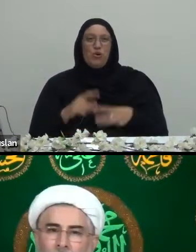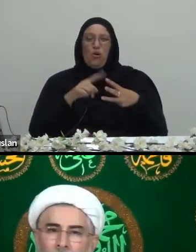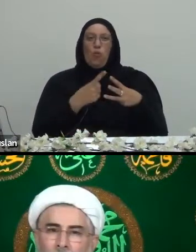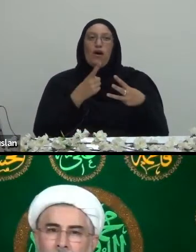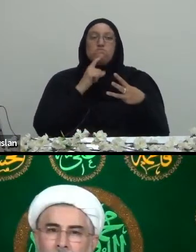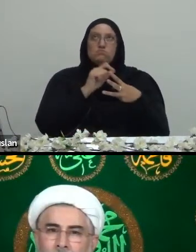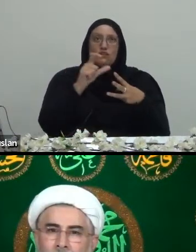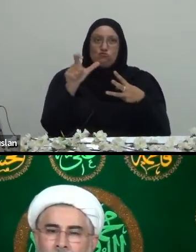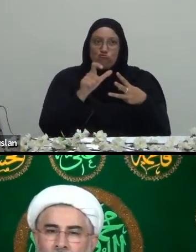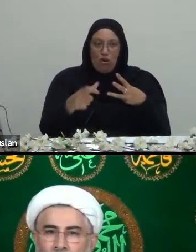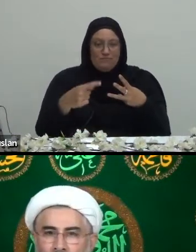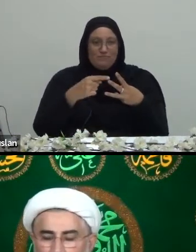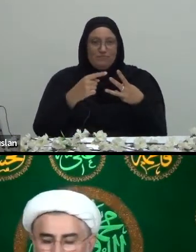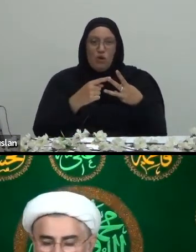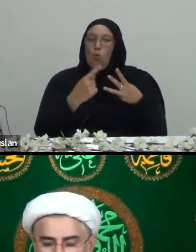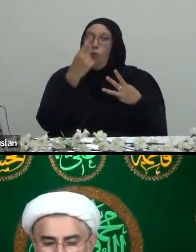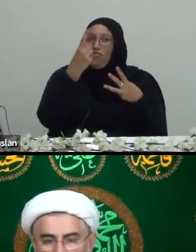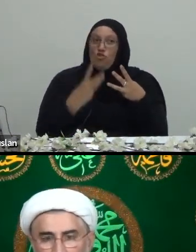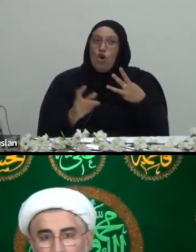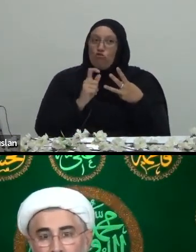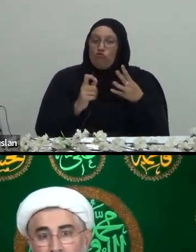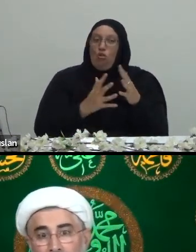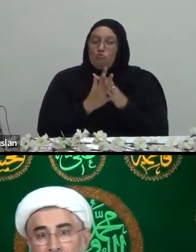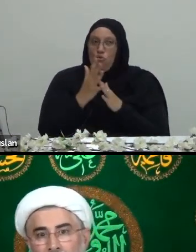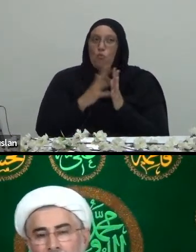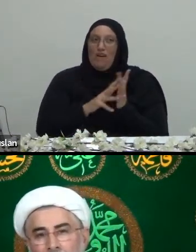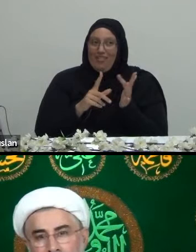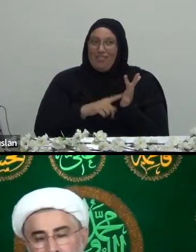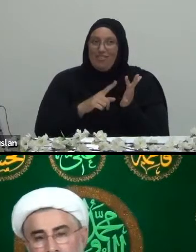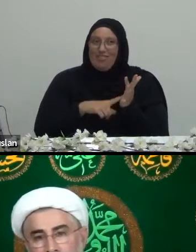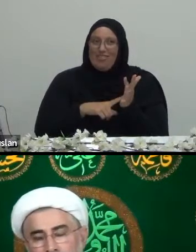Ahsan, Jazakallah khair, Sheikh. We've got the questions really coming in now.